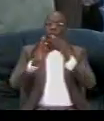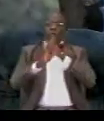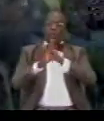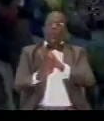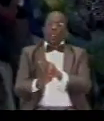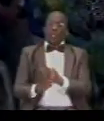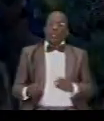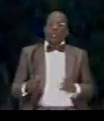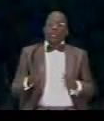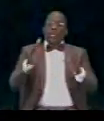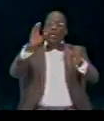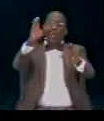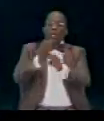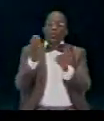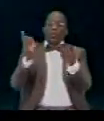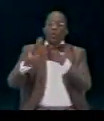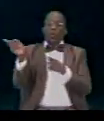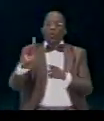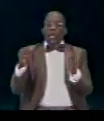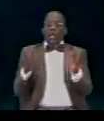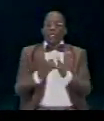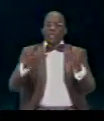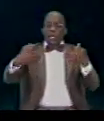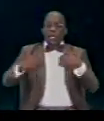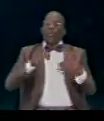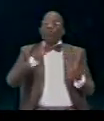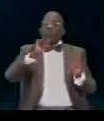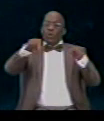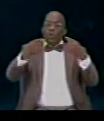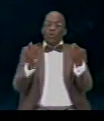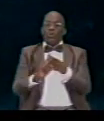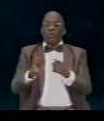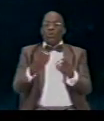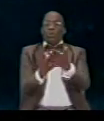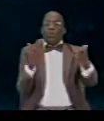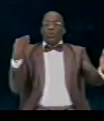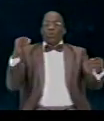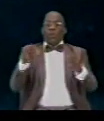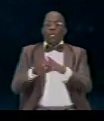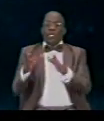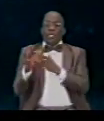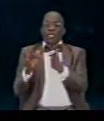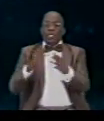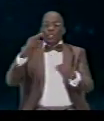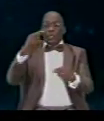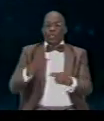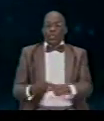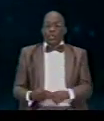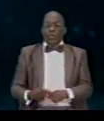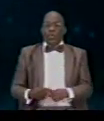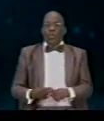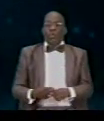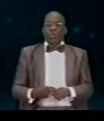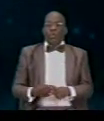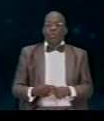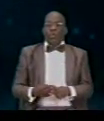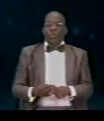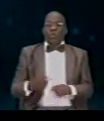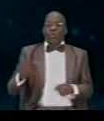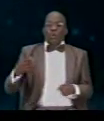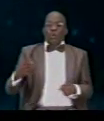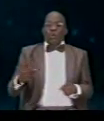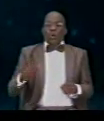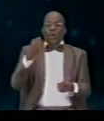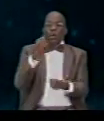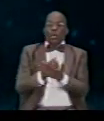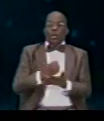reached before. In the name of Jesus, in Jesus' mighty name,